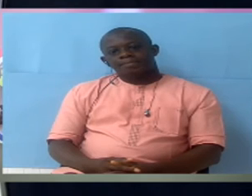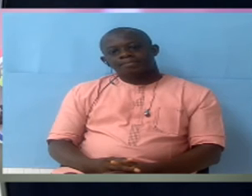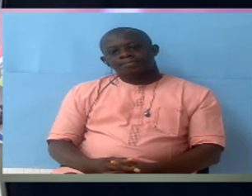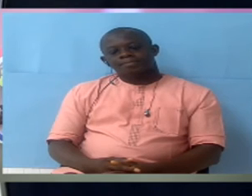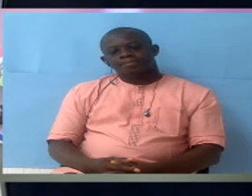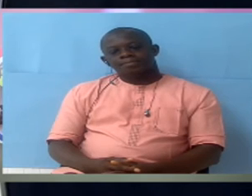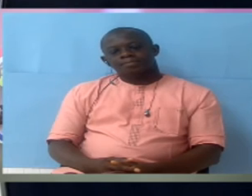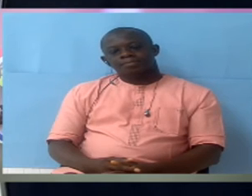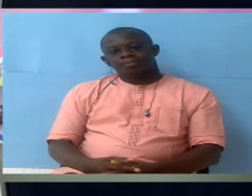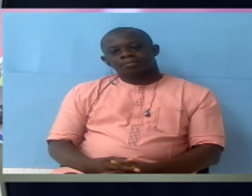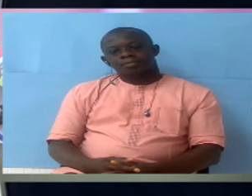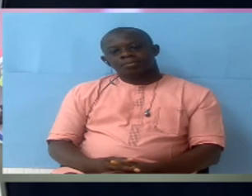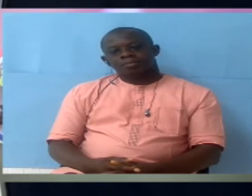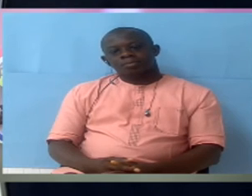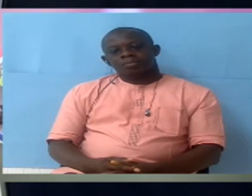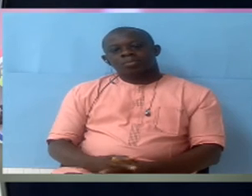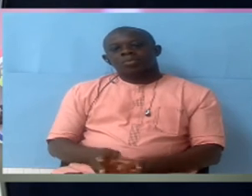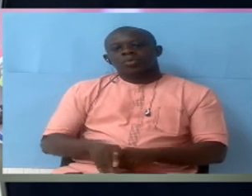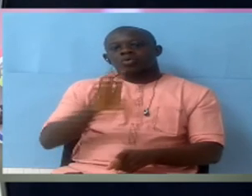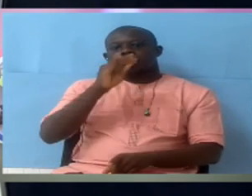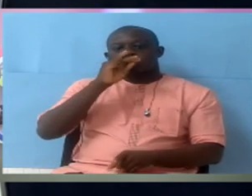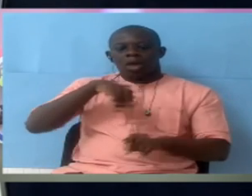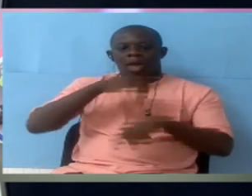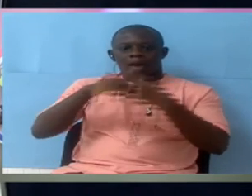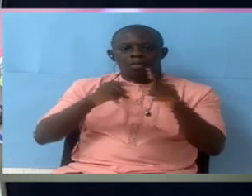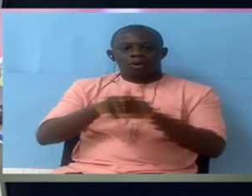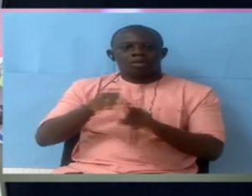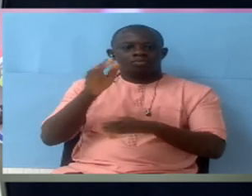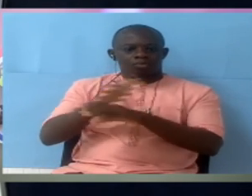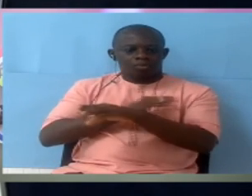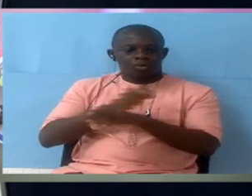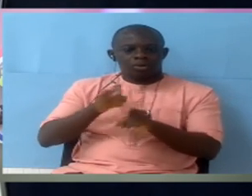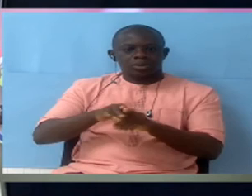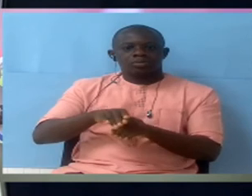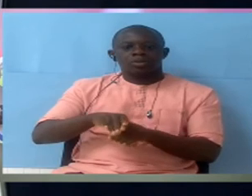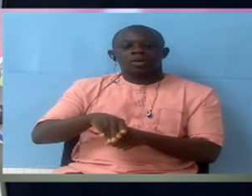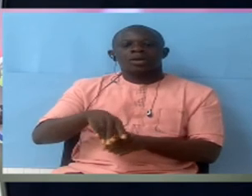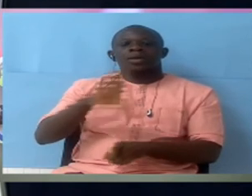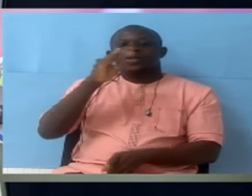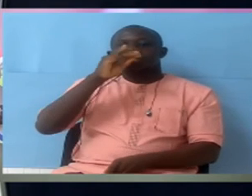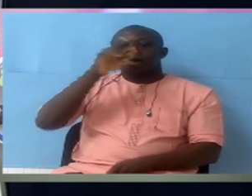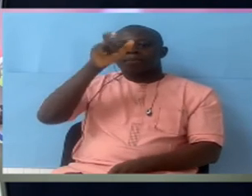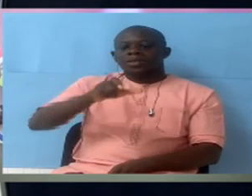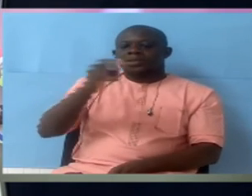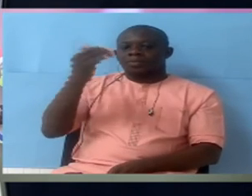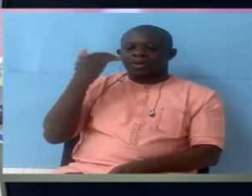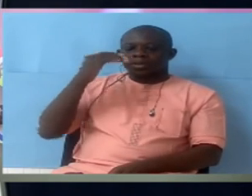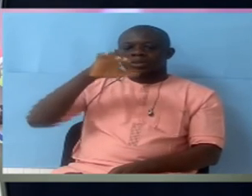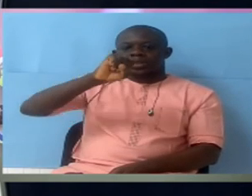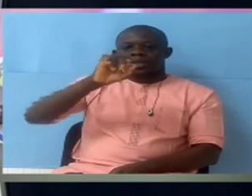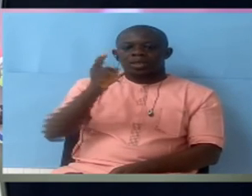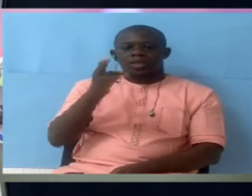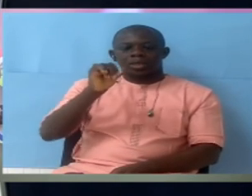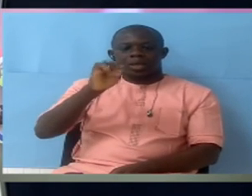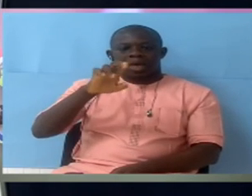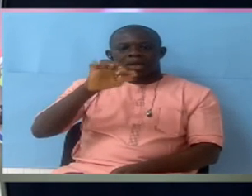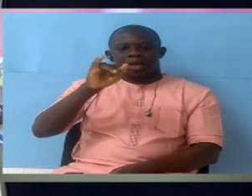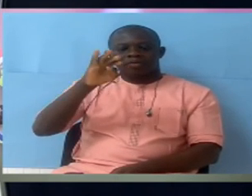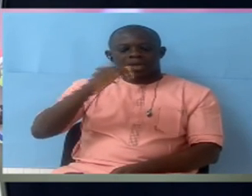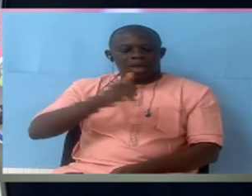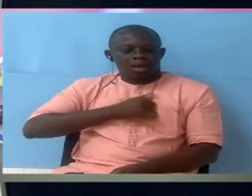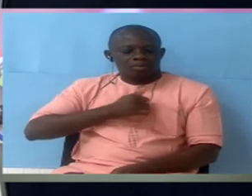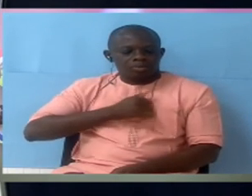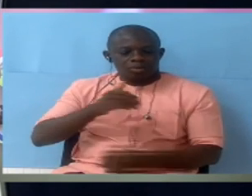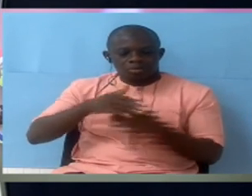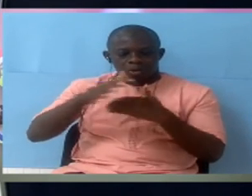Oh, you mentioned that Sheriff Mustafa Adiba was quite frightened. Wax nga ne Sheriff Mustafa Adiba titon na. Was anything